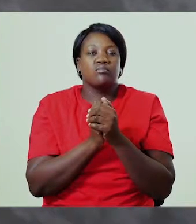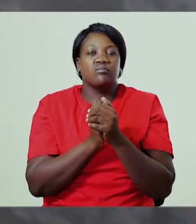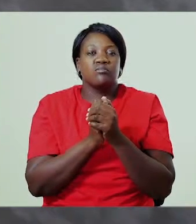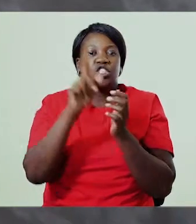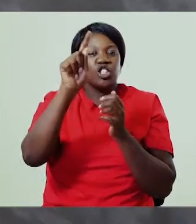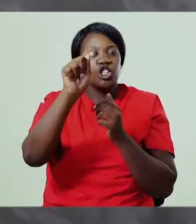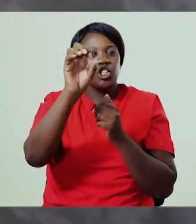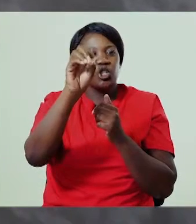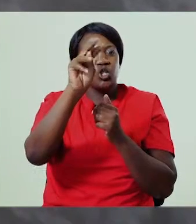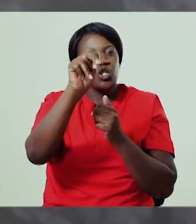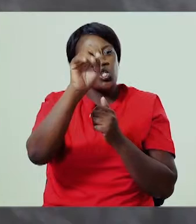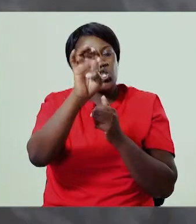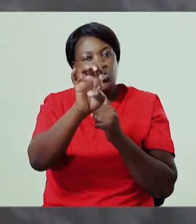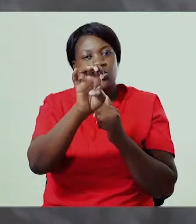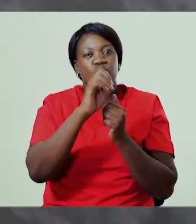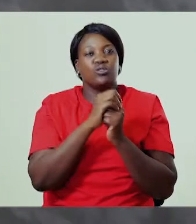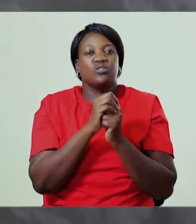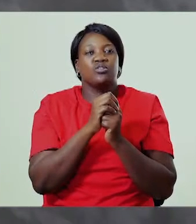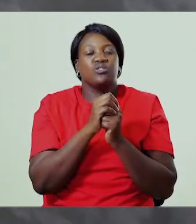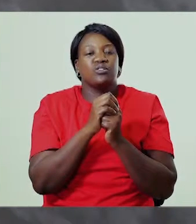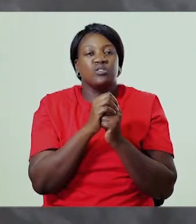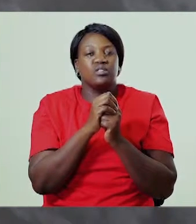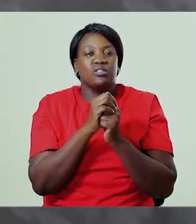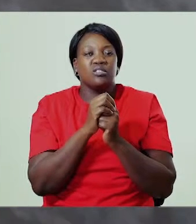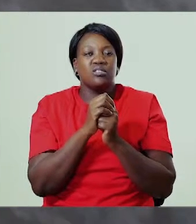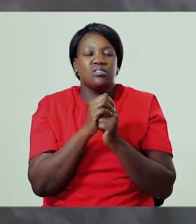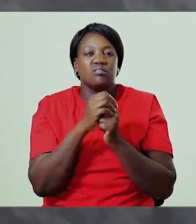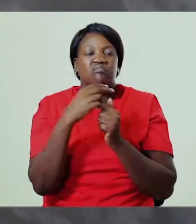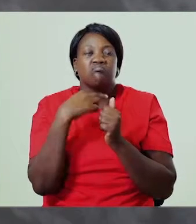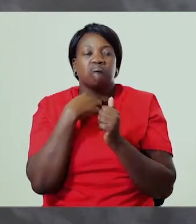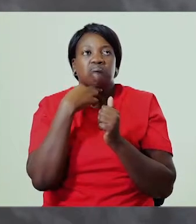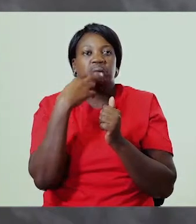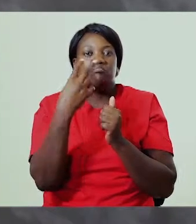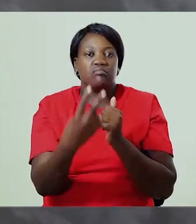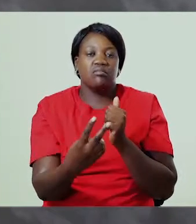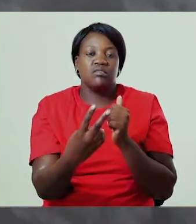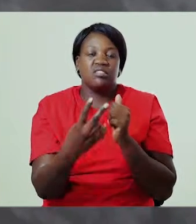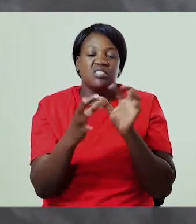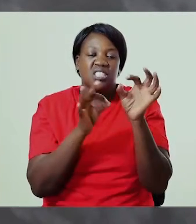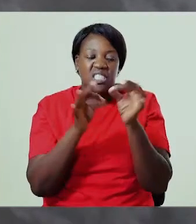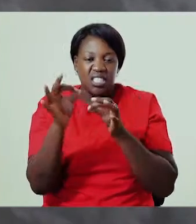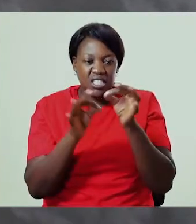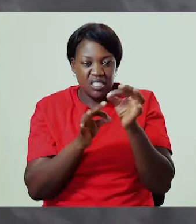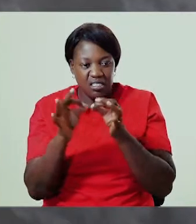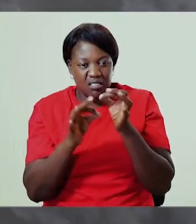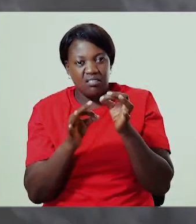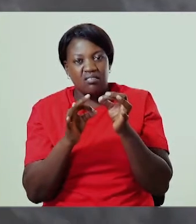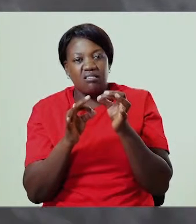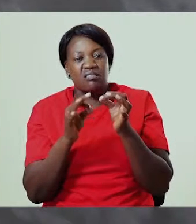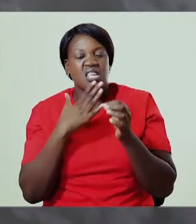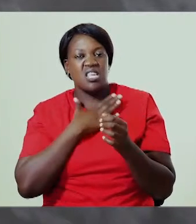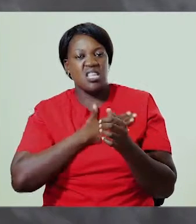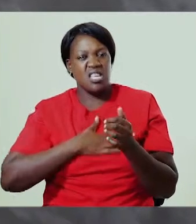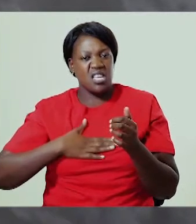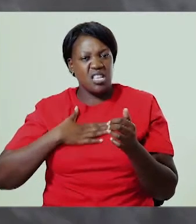tone. So the tone is the manner in which the writer expresses himself or herself. The tone conveys the emotions